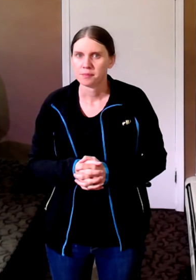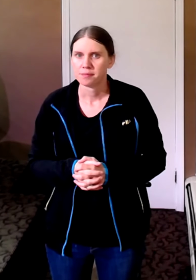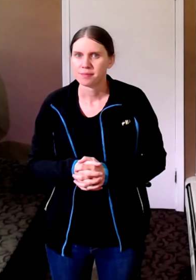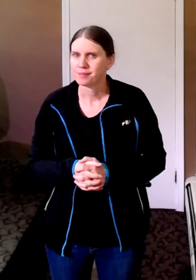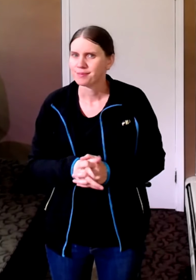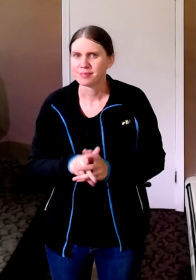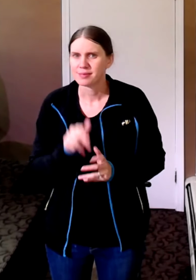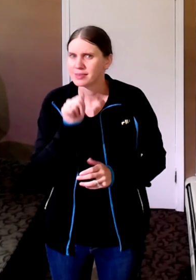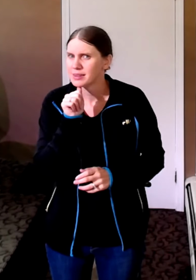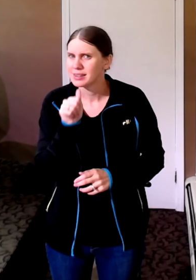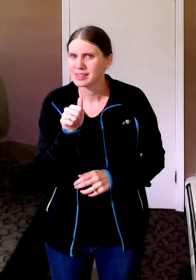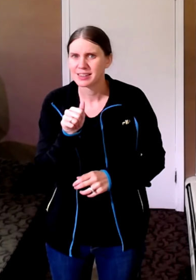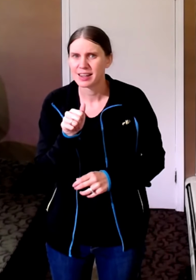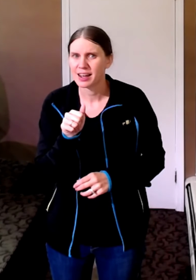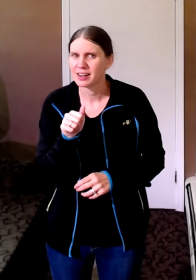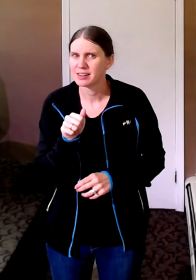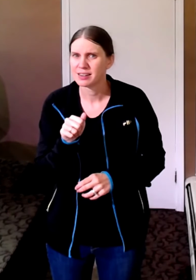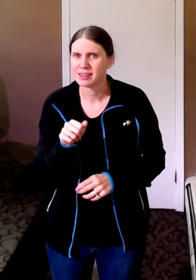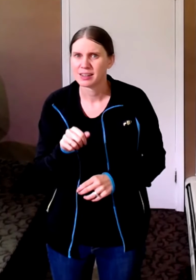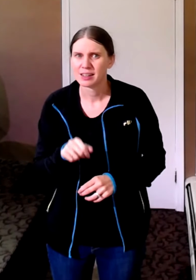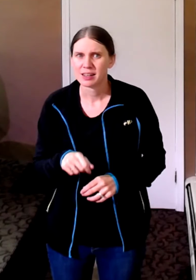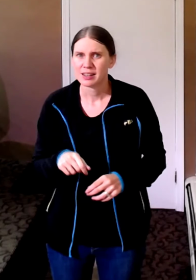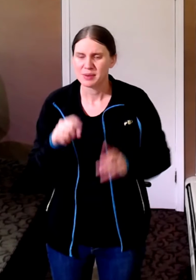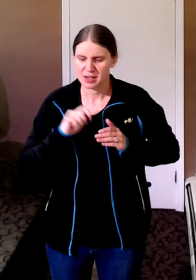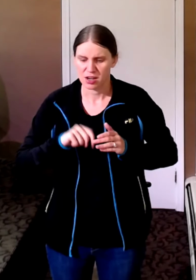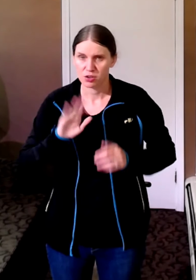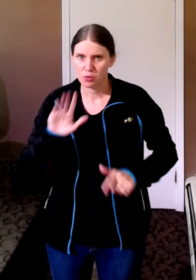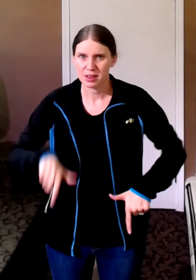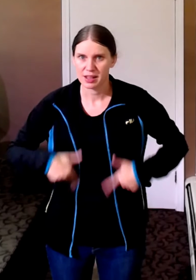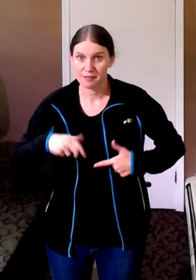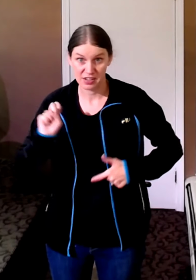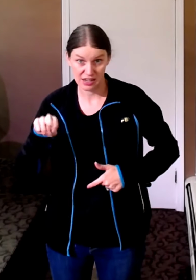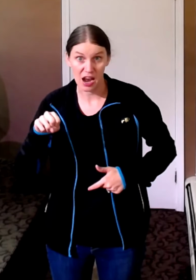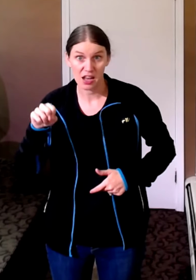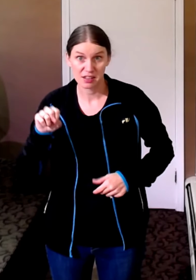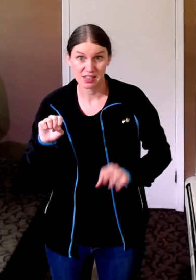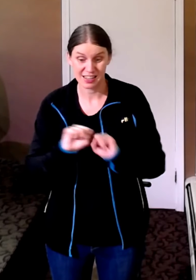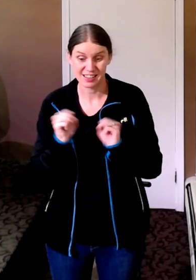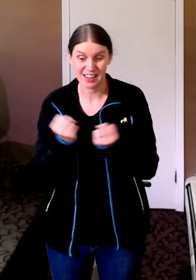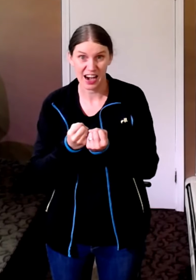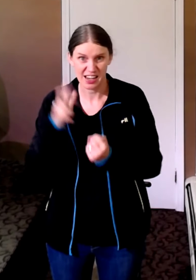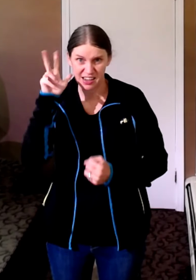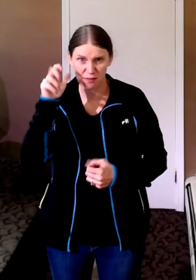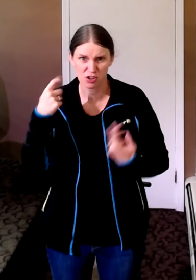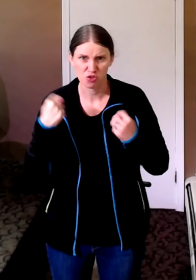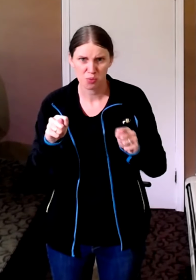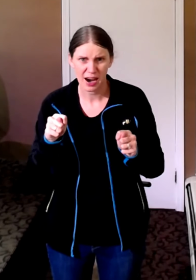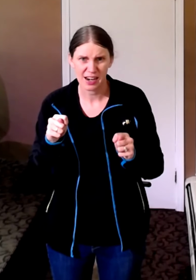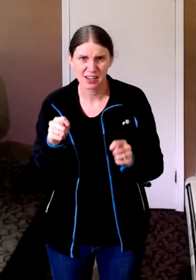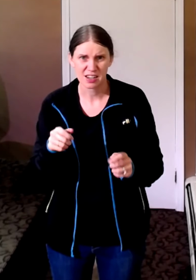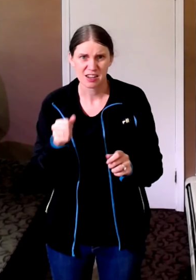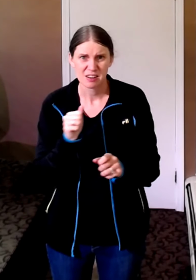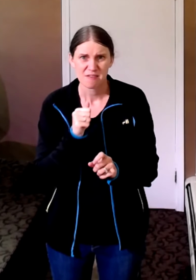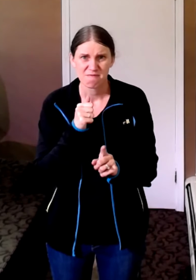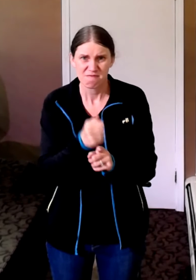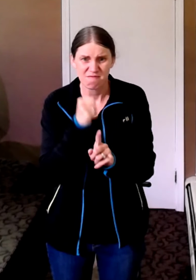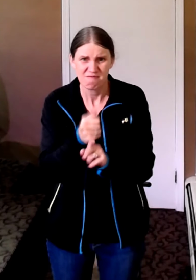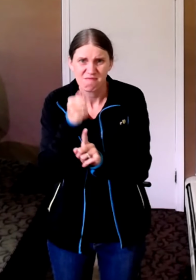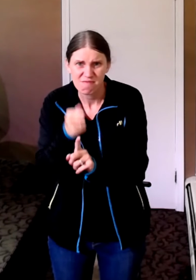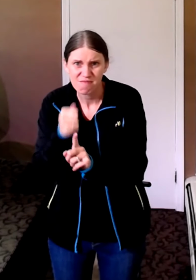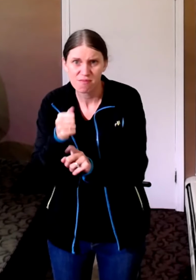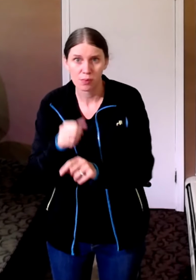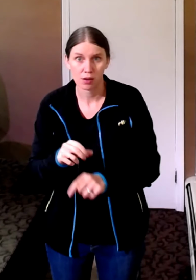That should not even enter your mind, even though the devil and this society are trying to pound it into you every single day. It should